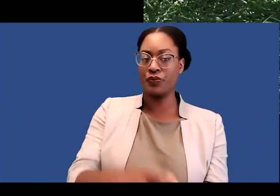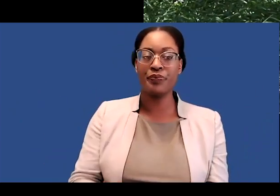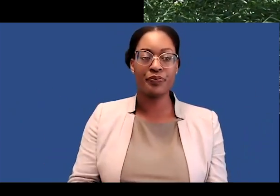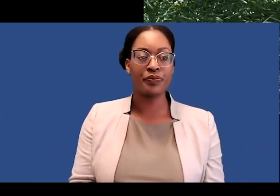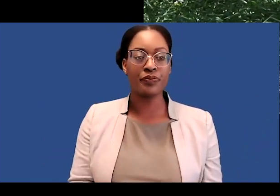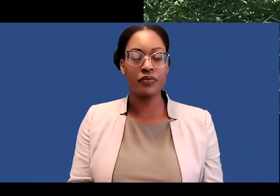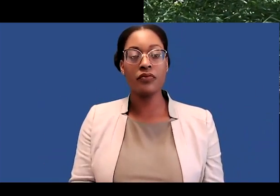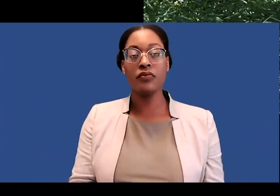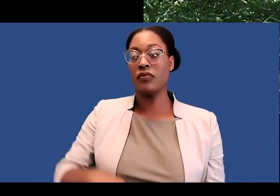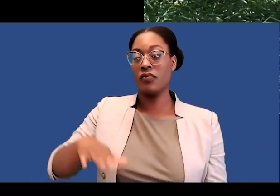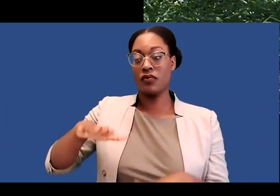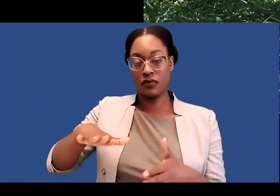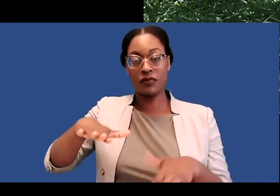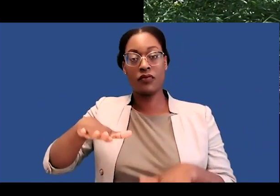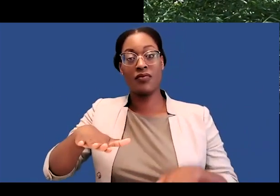here.